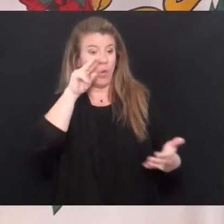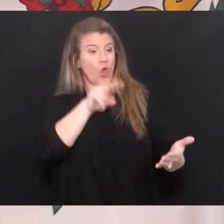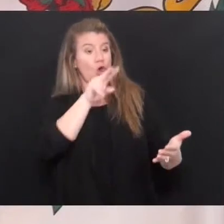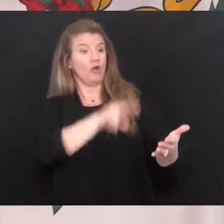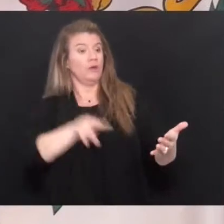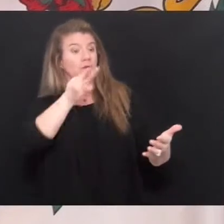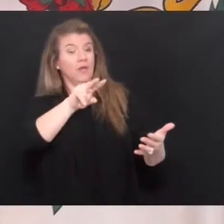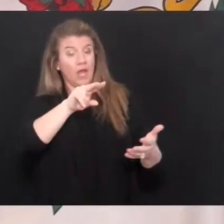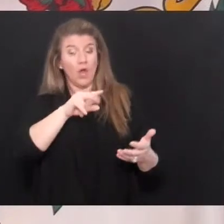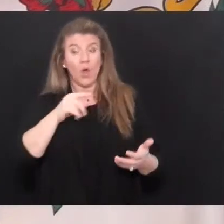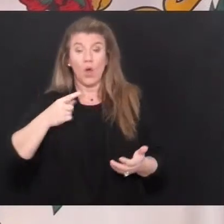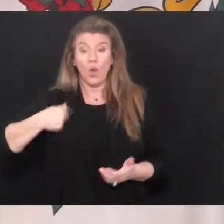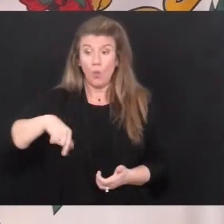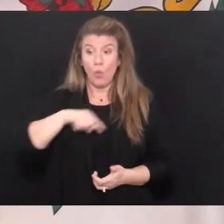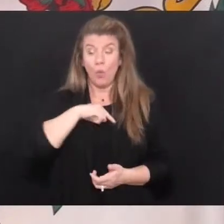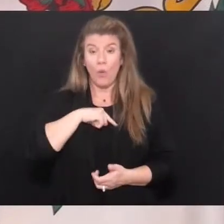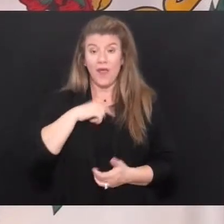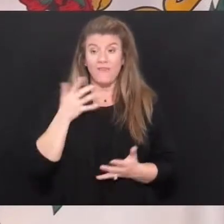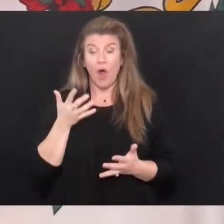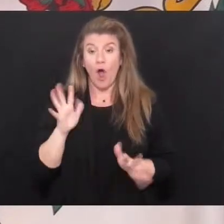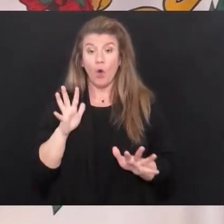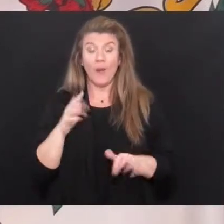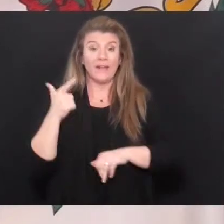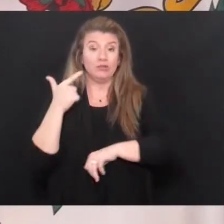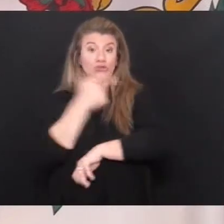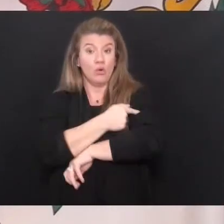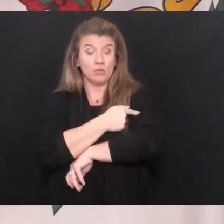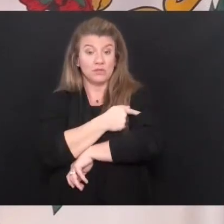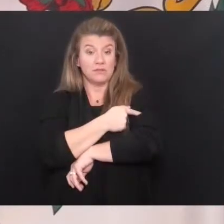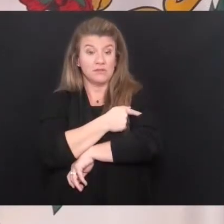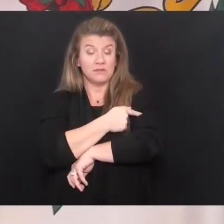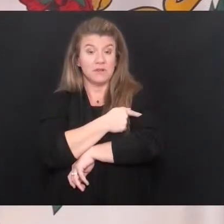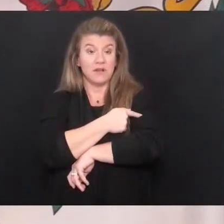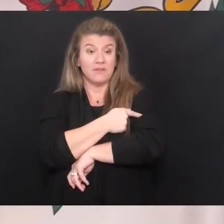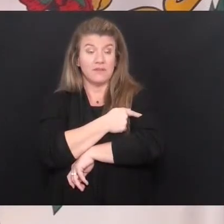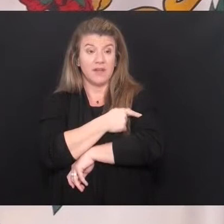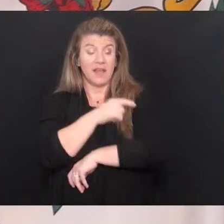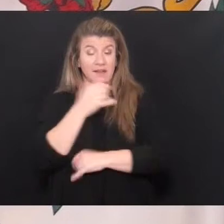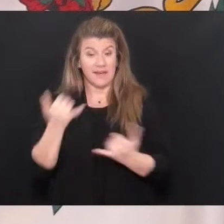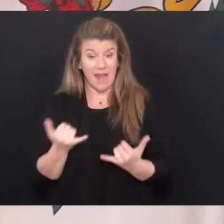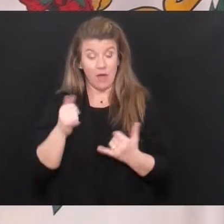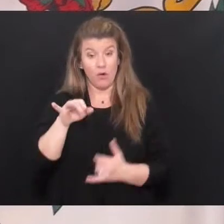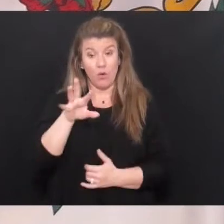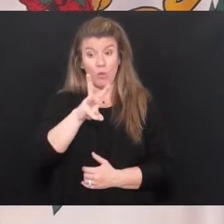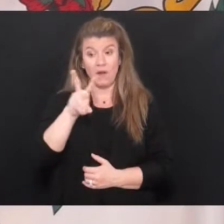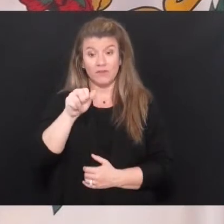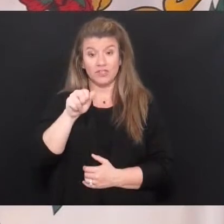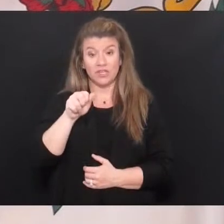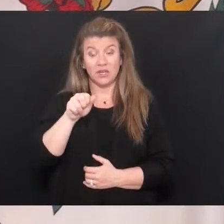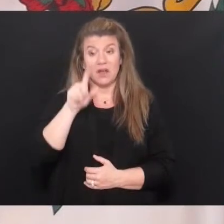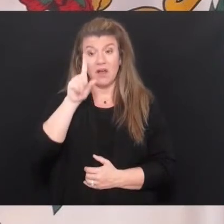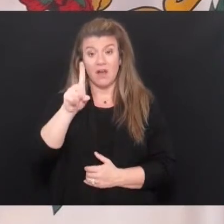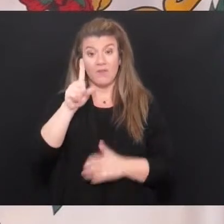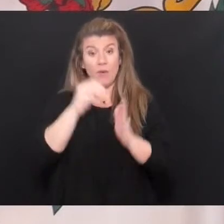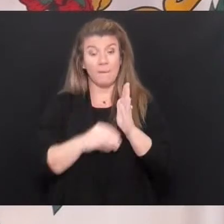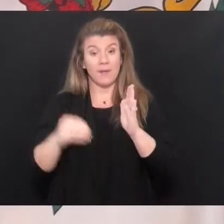we put doses in arms in West Virginia of